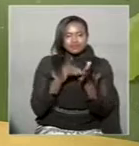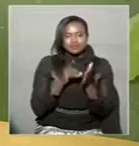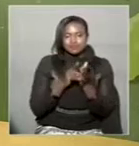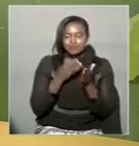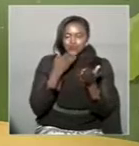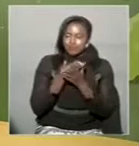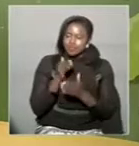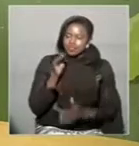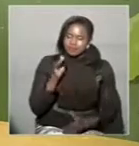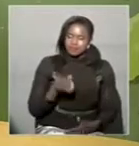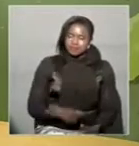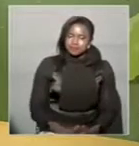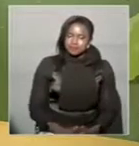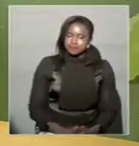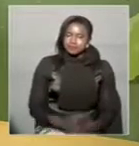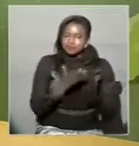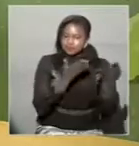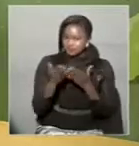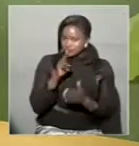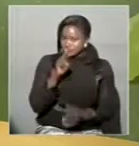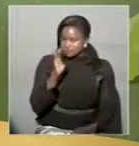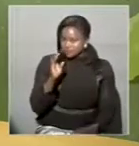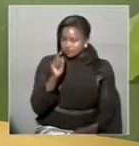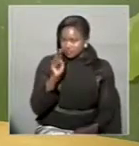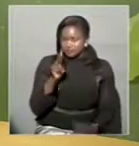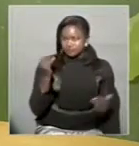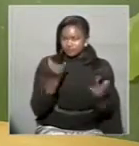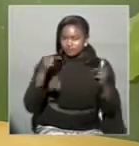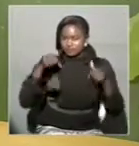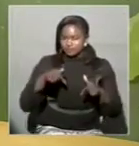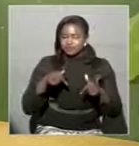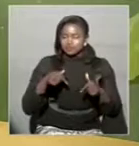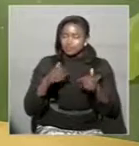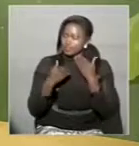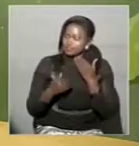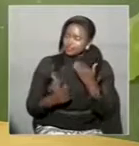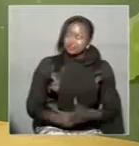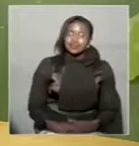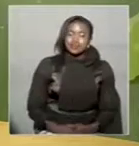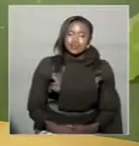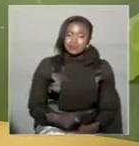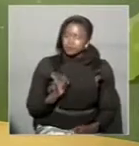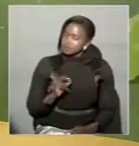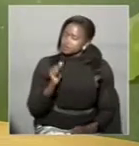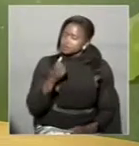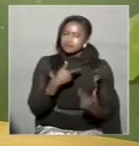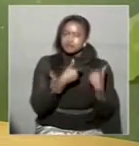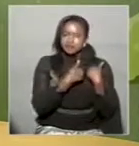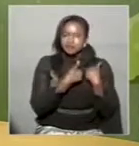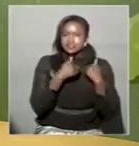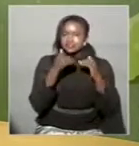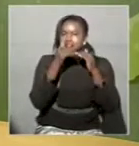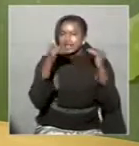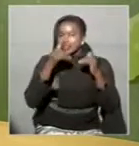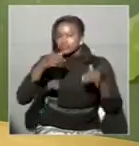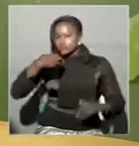evening. Good evening. Welcome to UBC TV News tonight. Thank you. Yes, you're in charge of standards, yes,